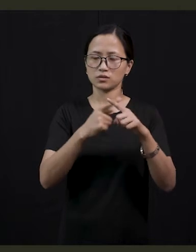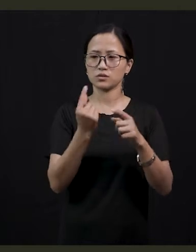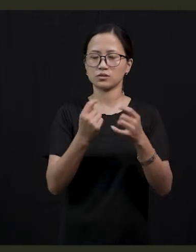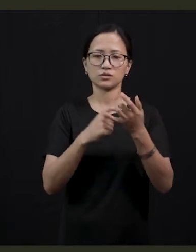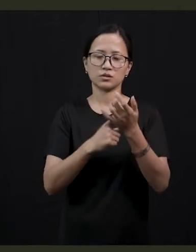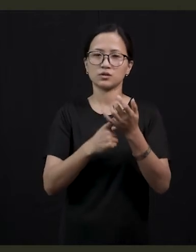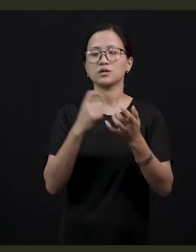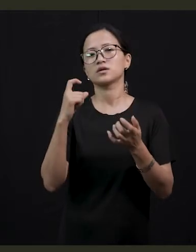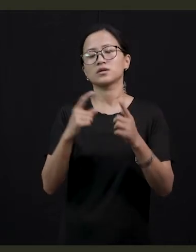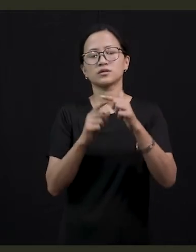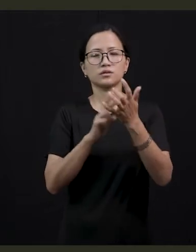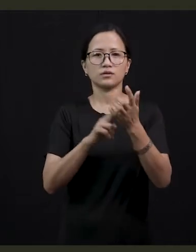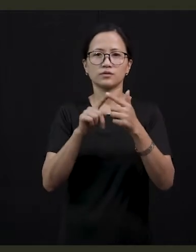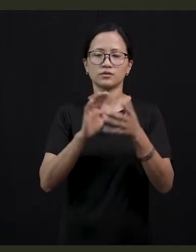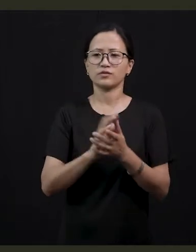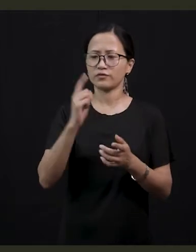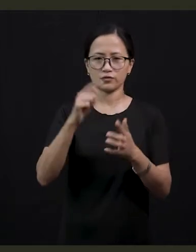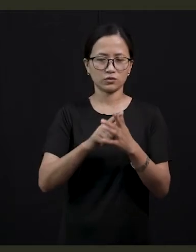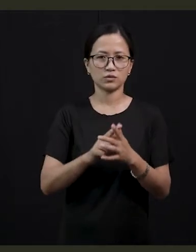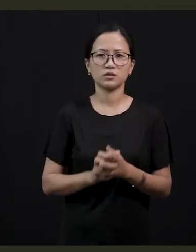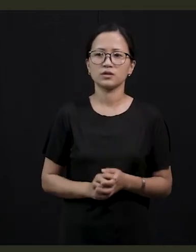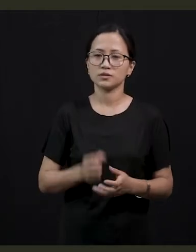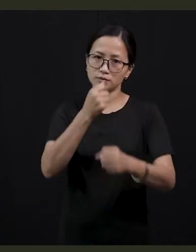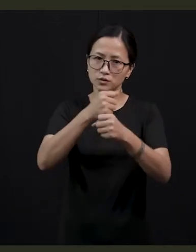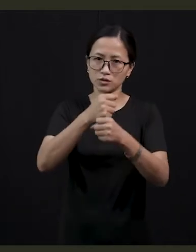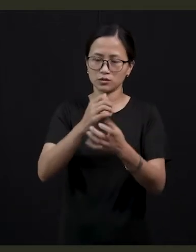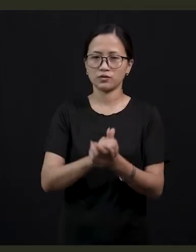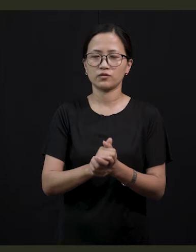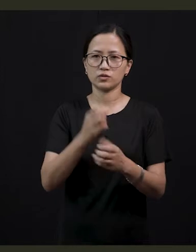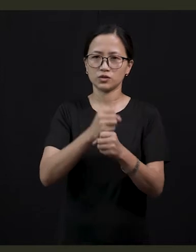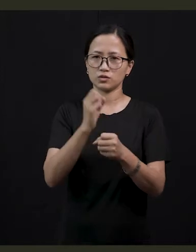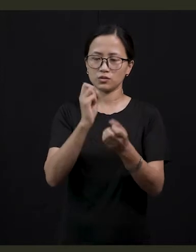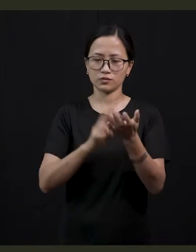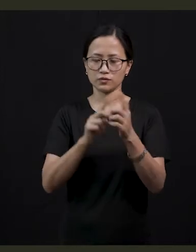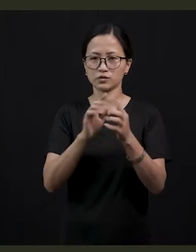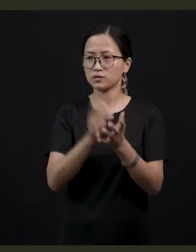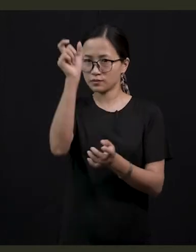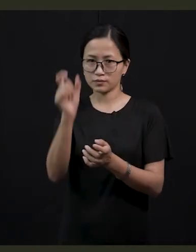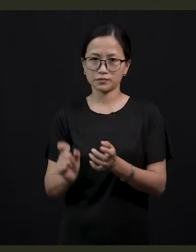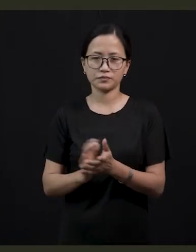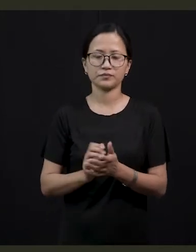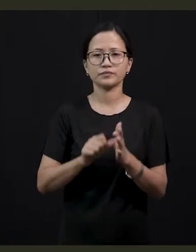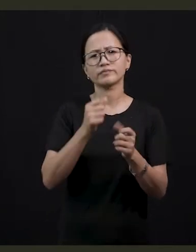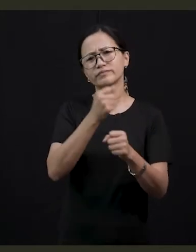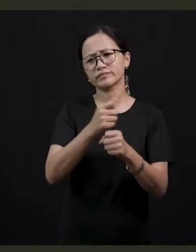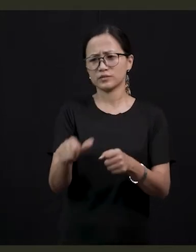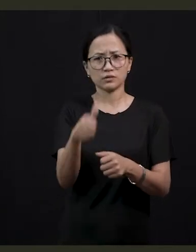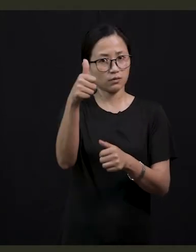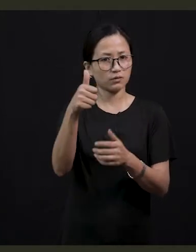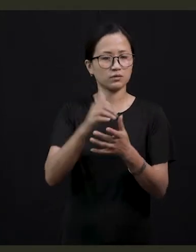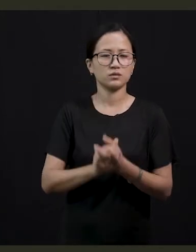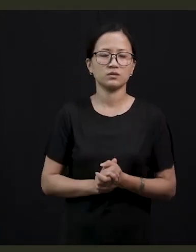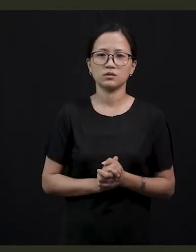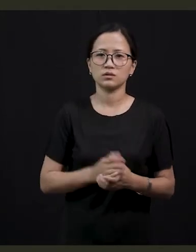Now, in the executive, the first and foremost is the governor. So, once the assembly has passed that law, it goes